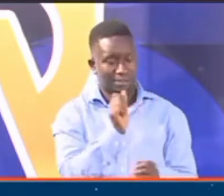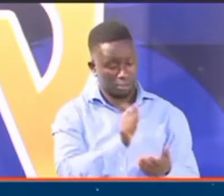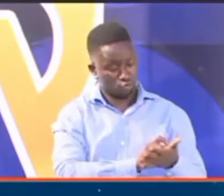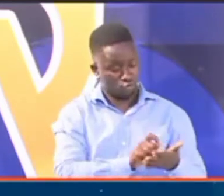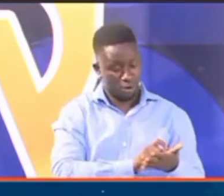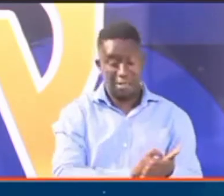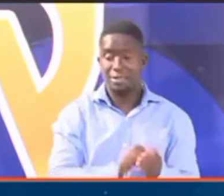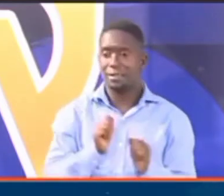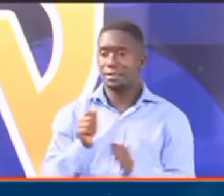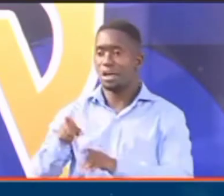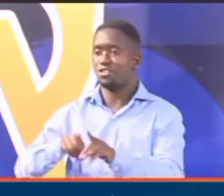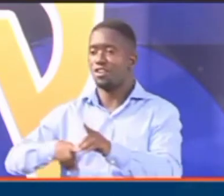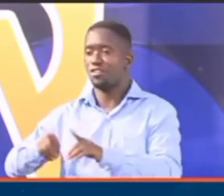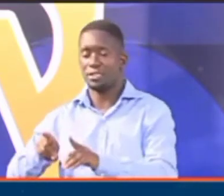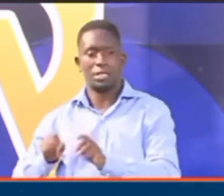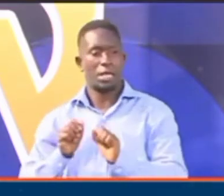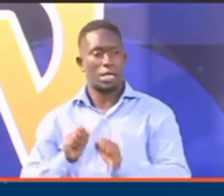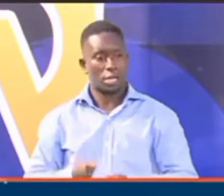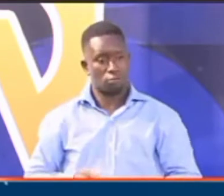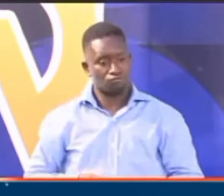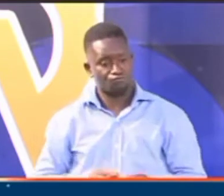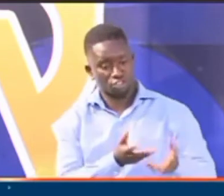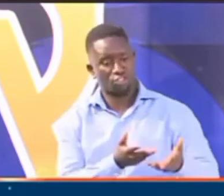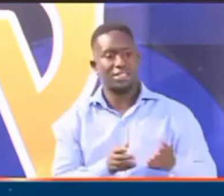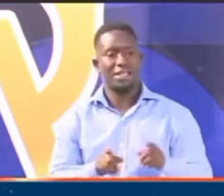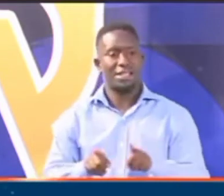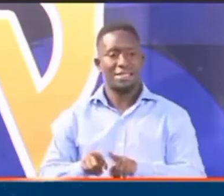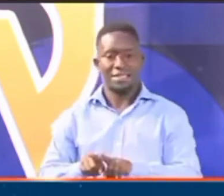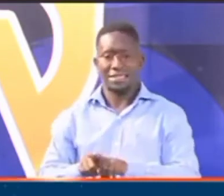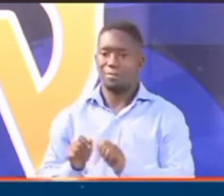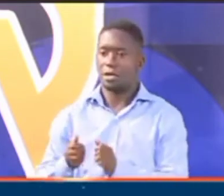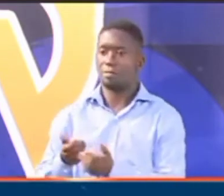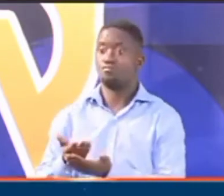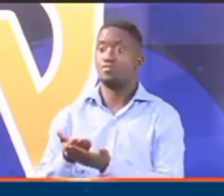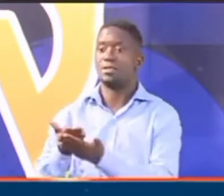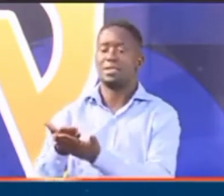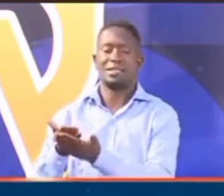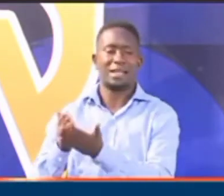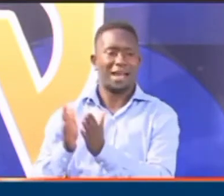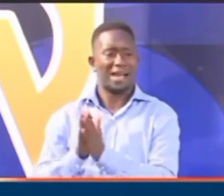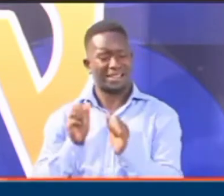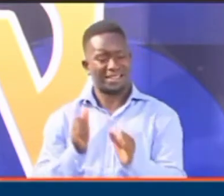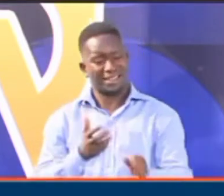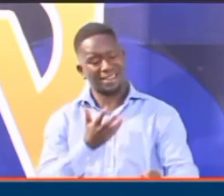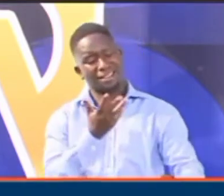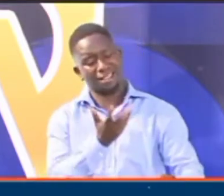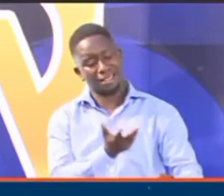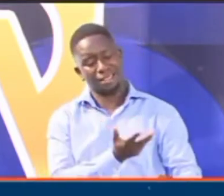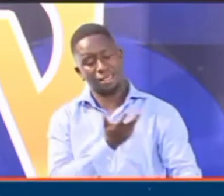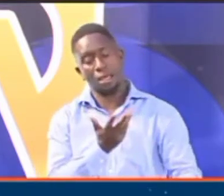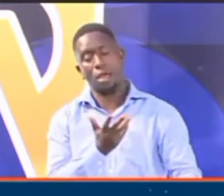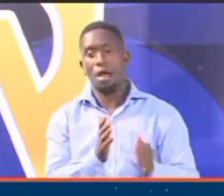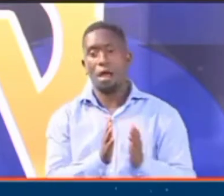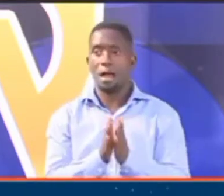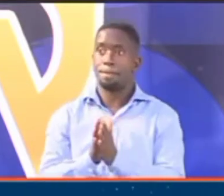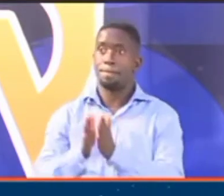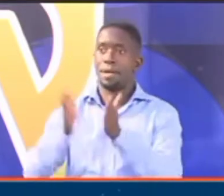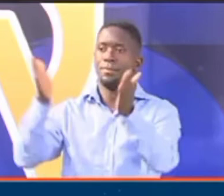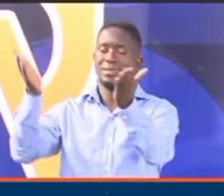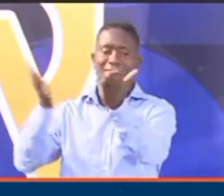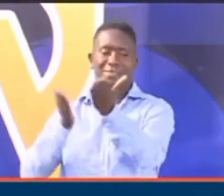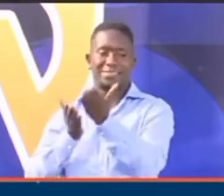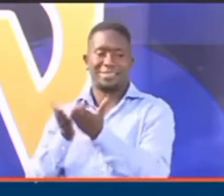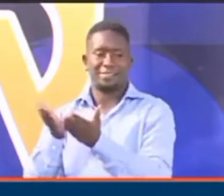can produce, can present, can film, they can analyze. I mean, public service delivery reporting